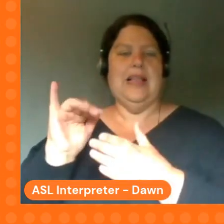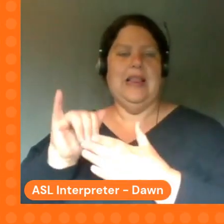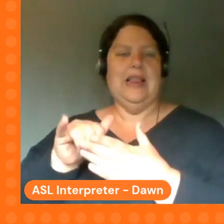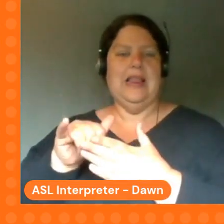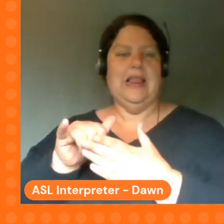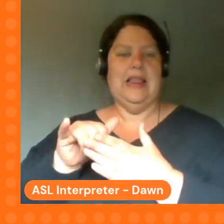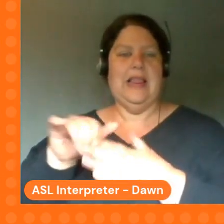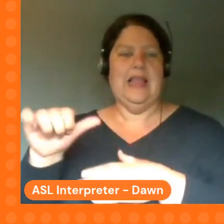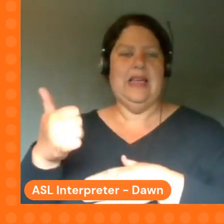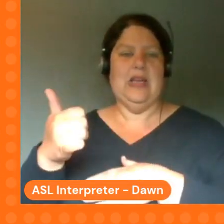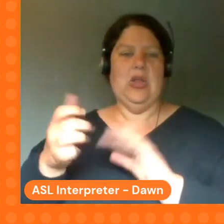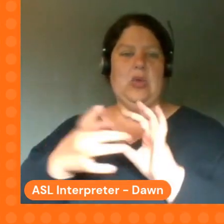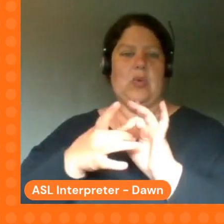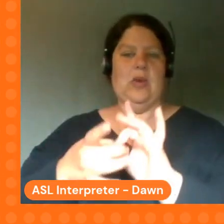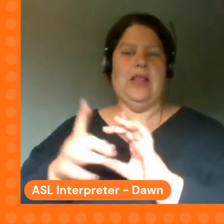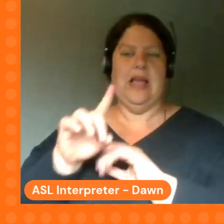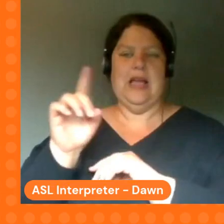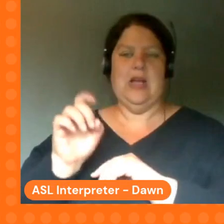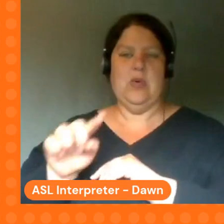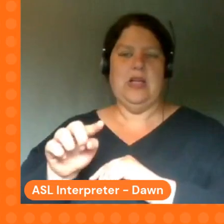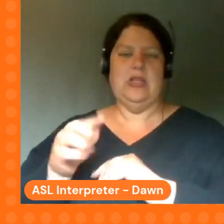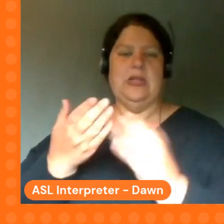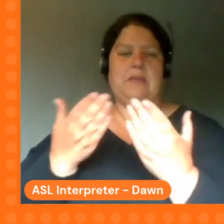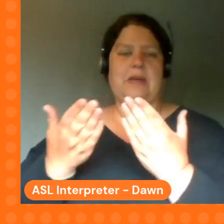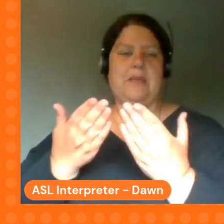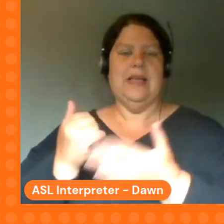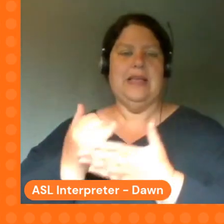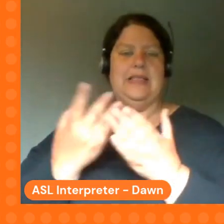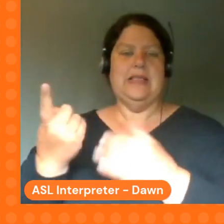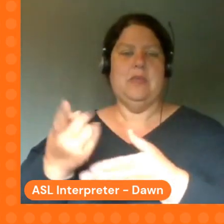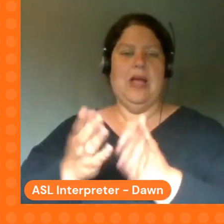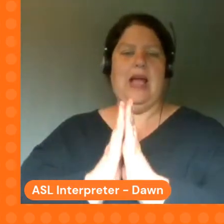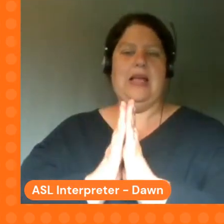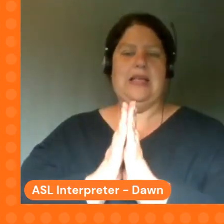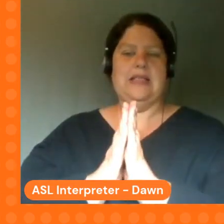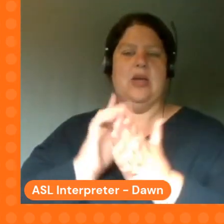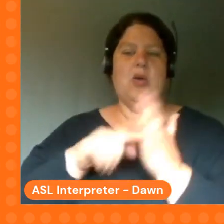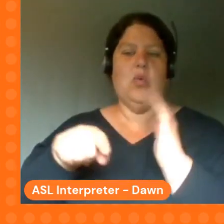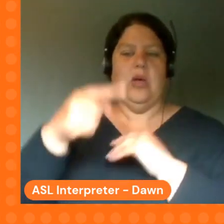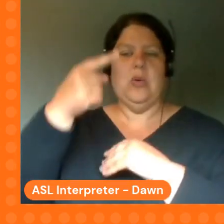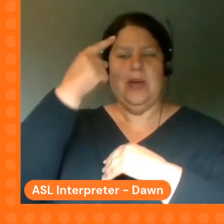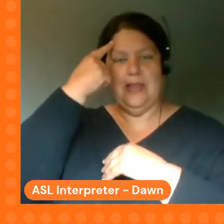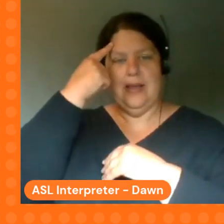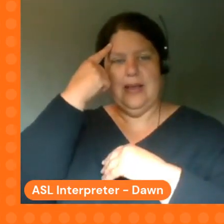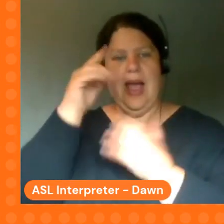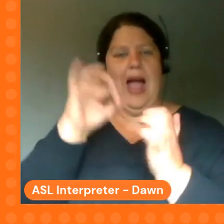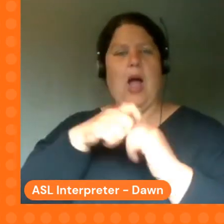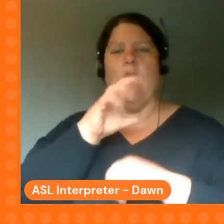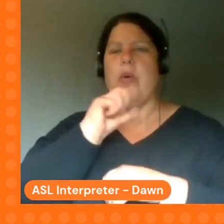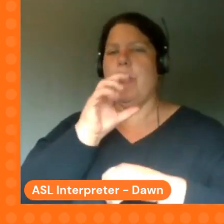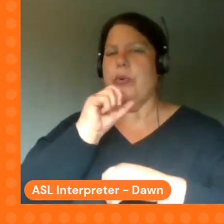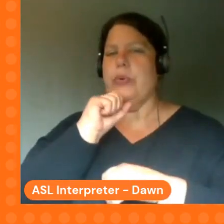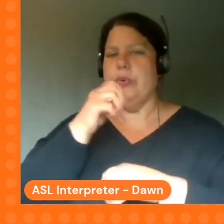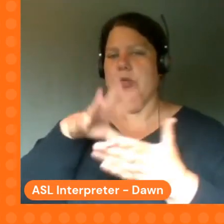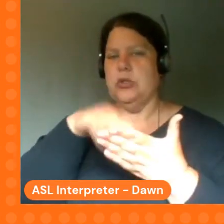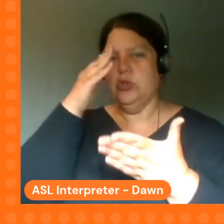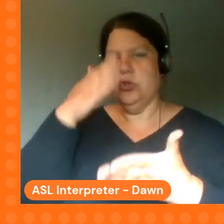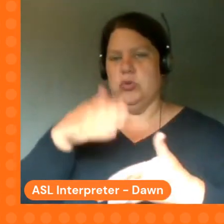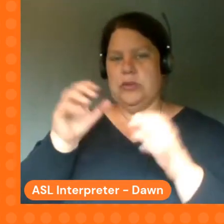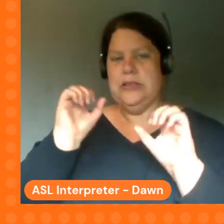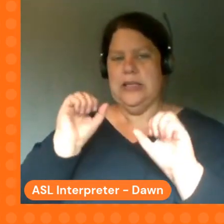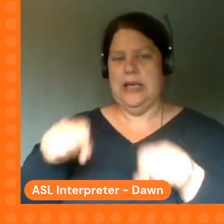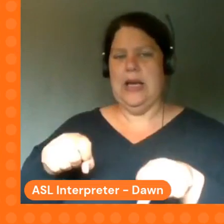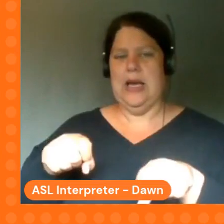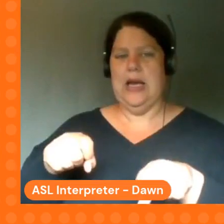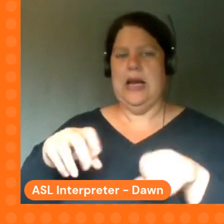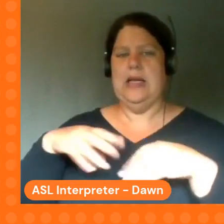related question to that maybe is somebody asked like what do you think at what age the students will be able to handle the AI workflow is